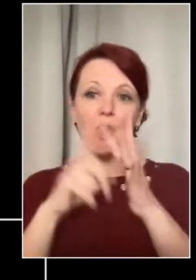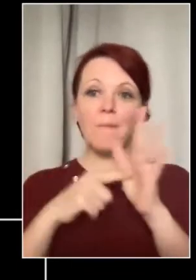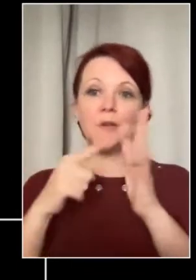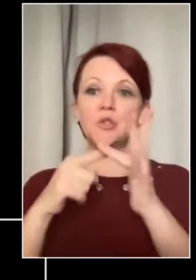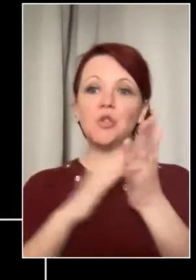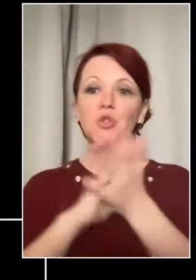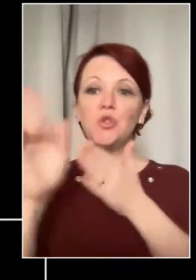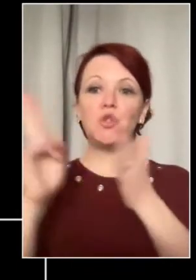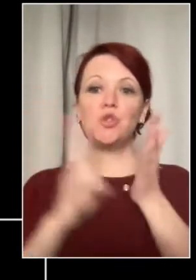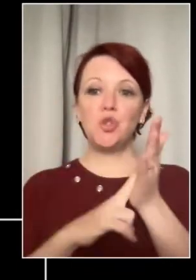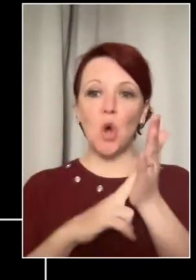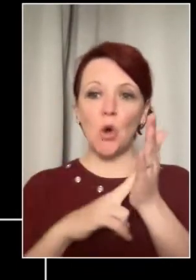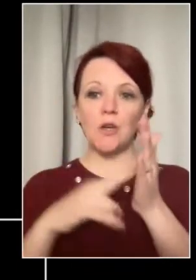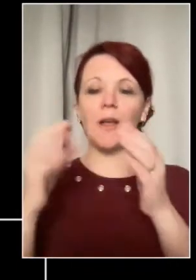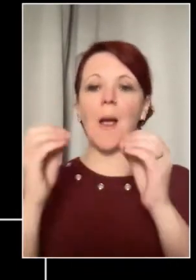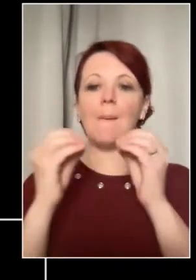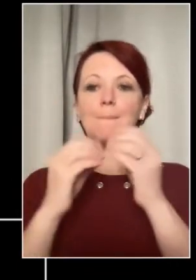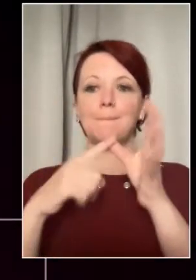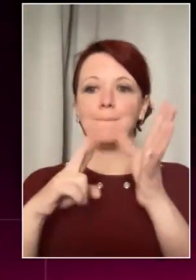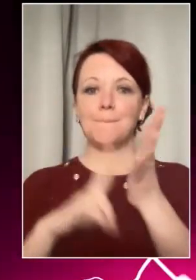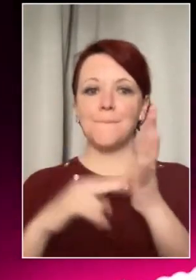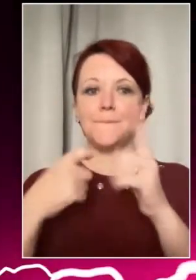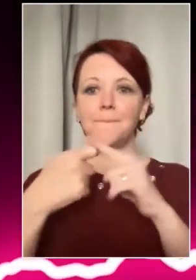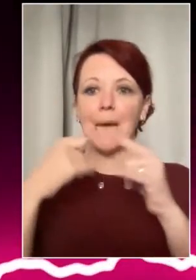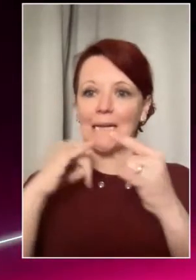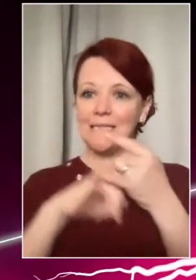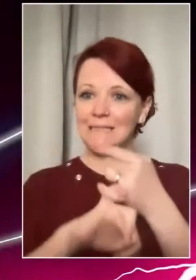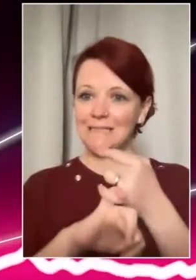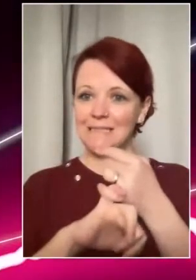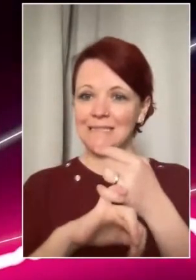shape this very exciting award.